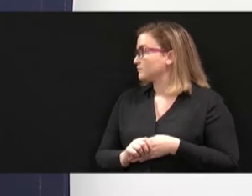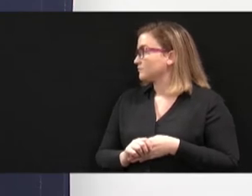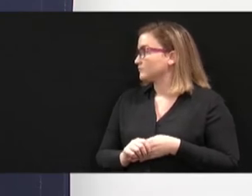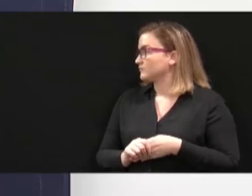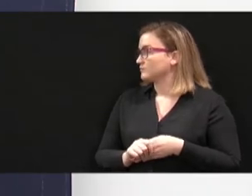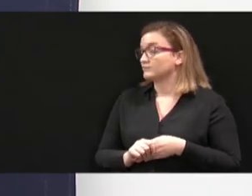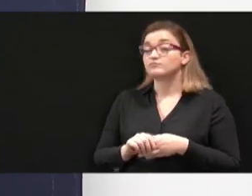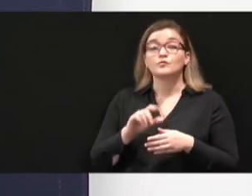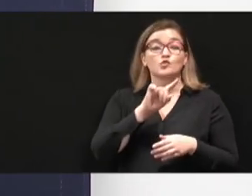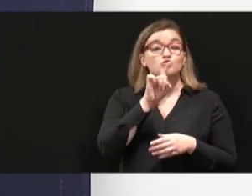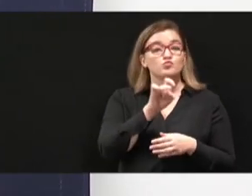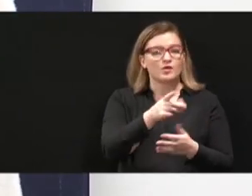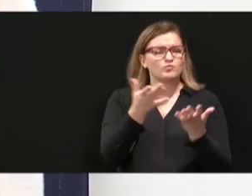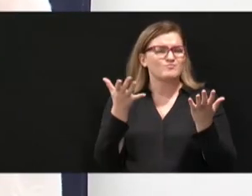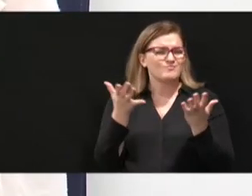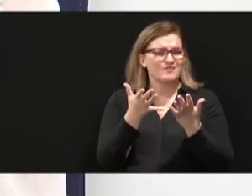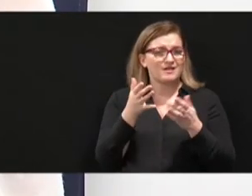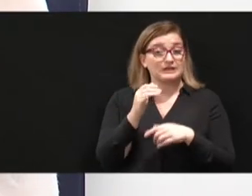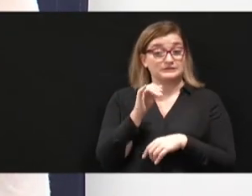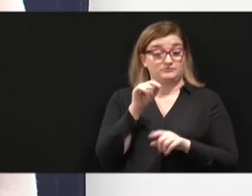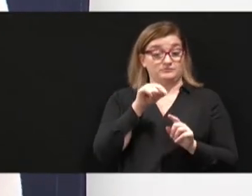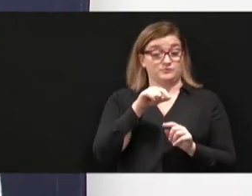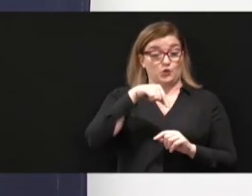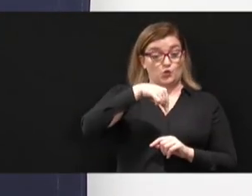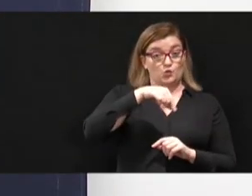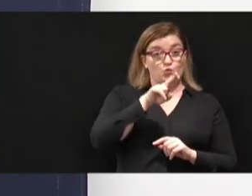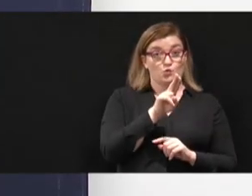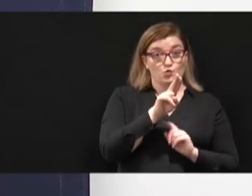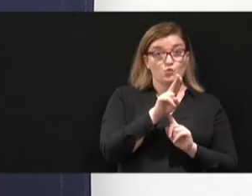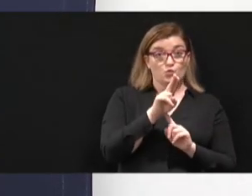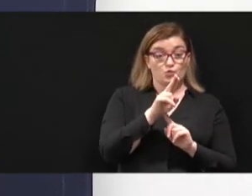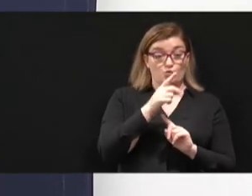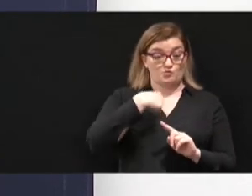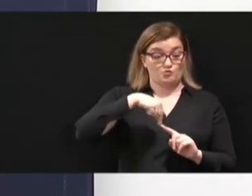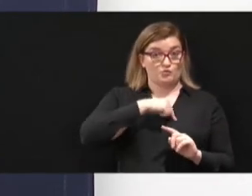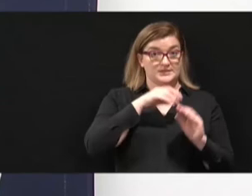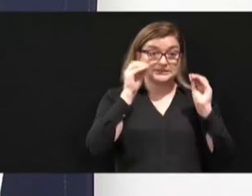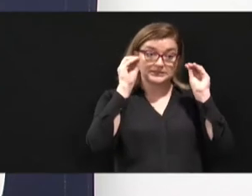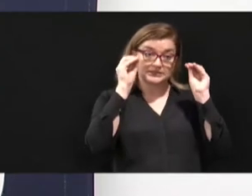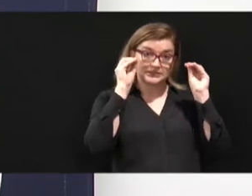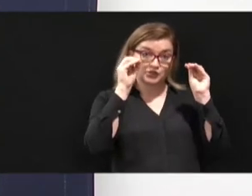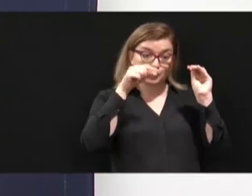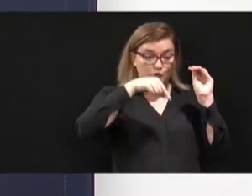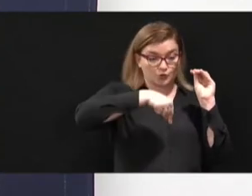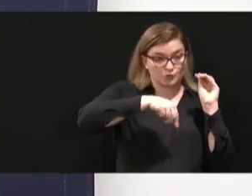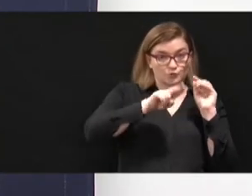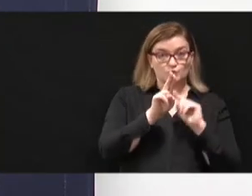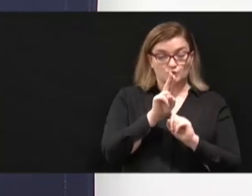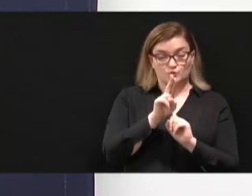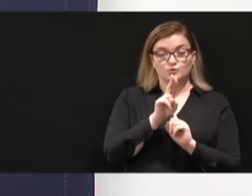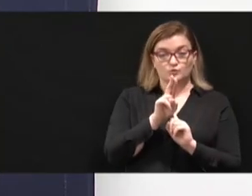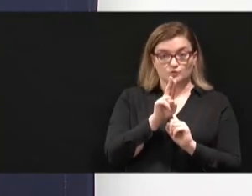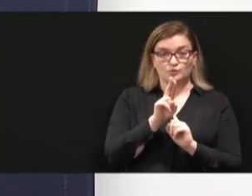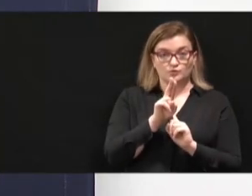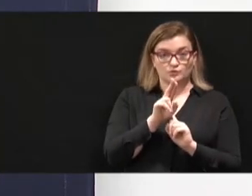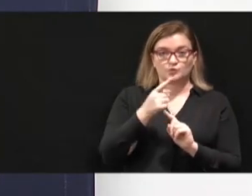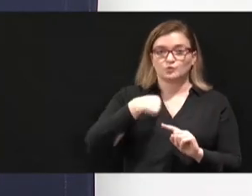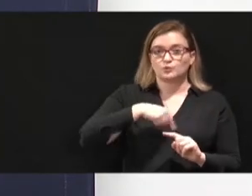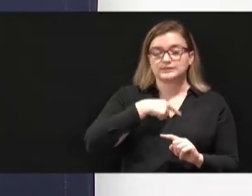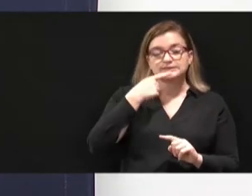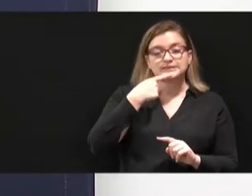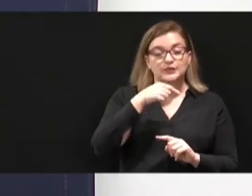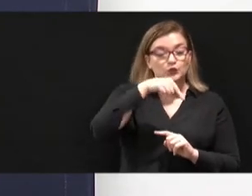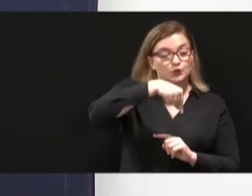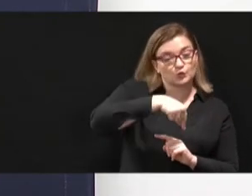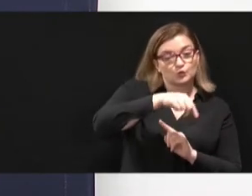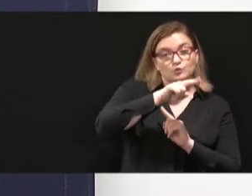The question was, for Q-U, when we're teaching Q-U, we say